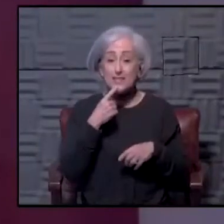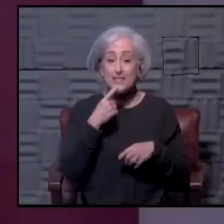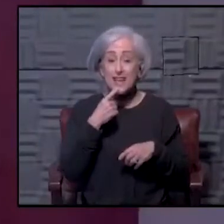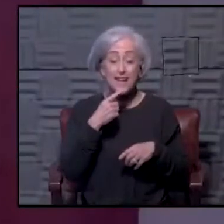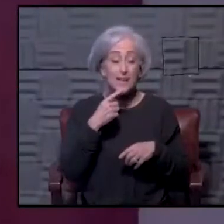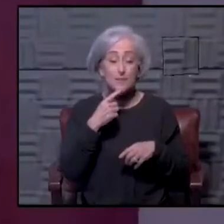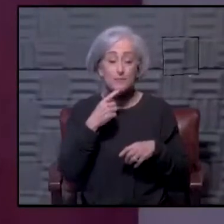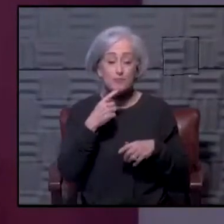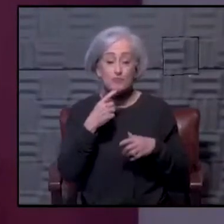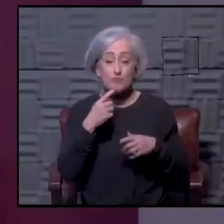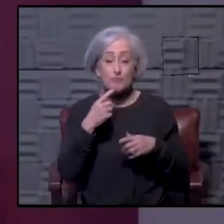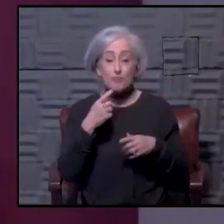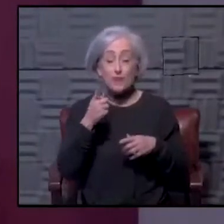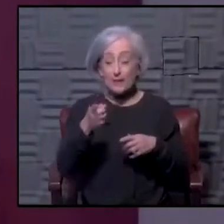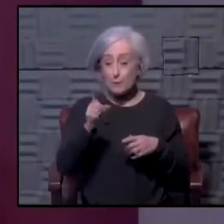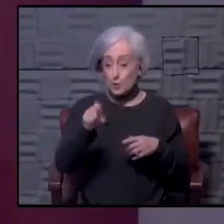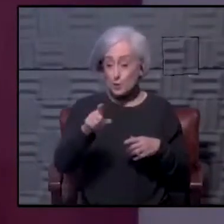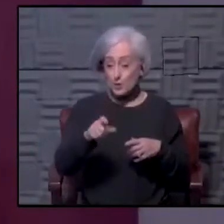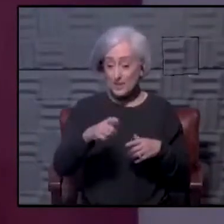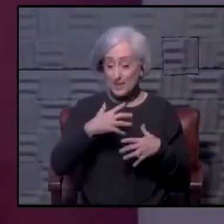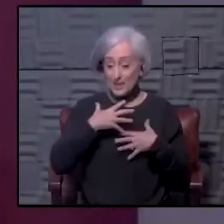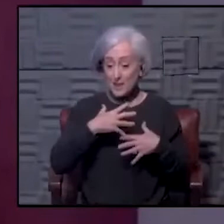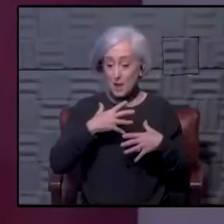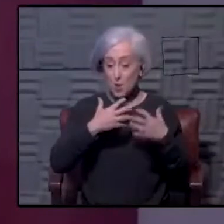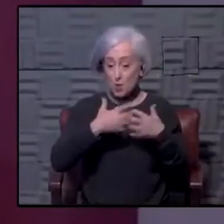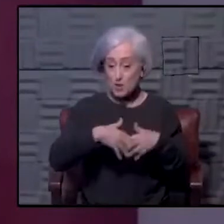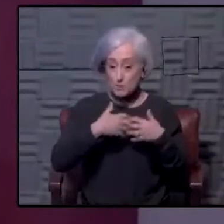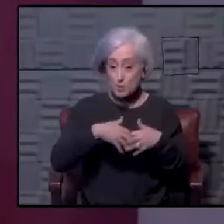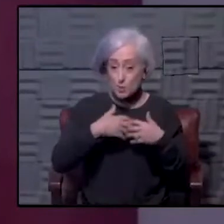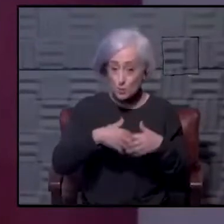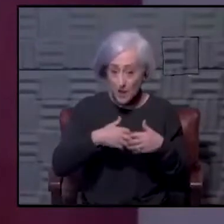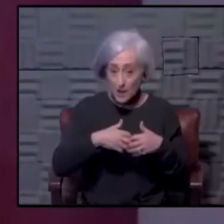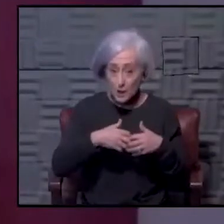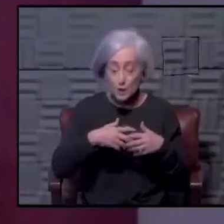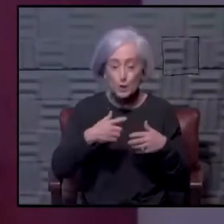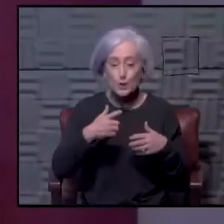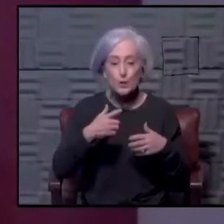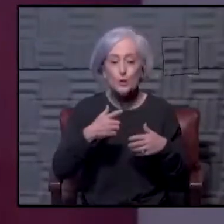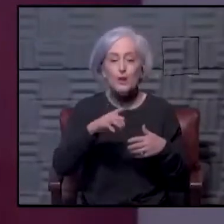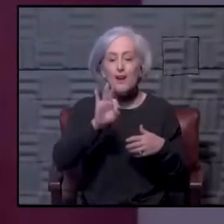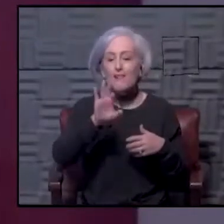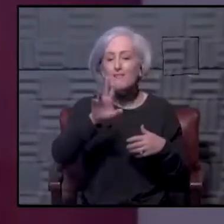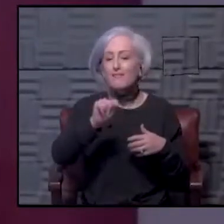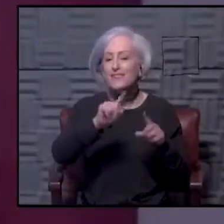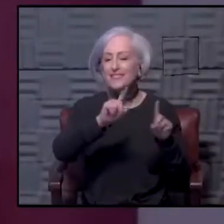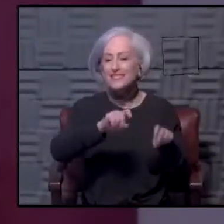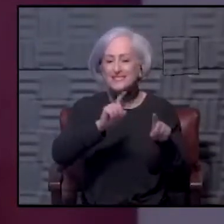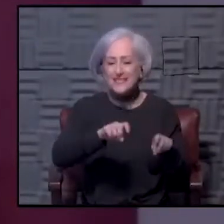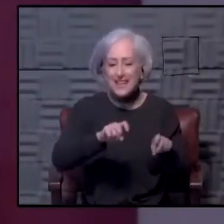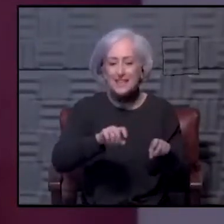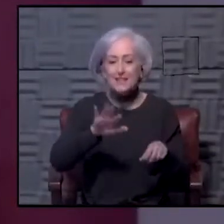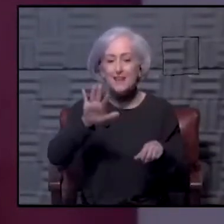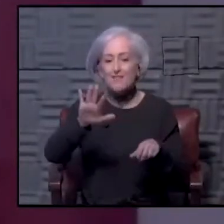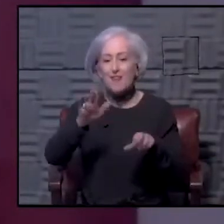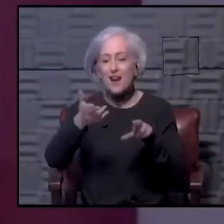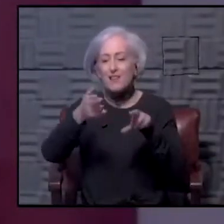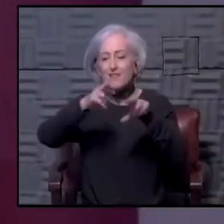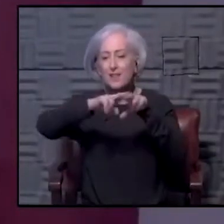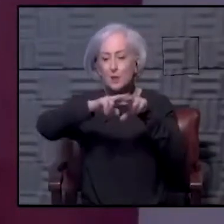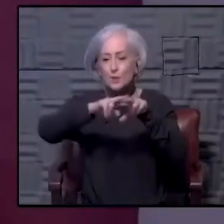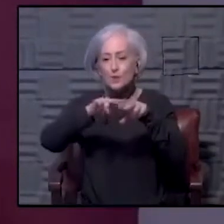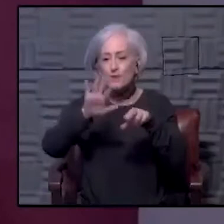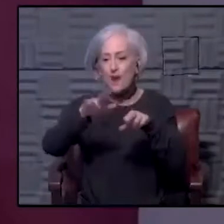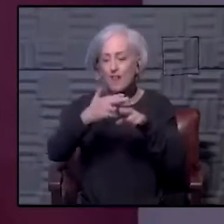you're not allowed to have a beard. If you, once you get your fit test, and even 5 pounds weight gain or weight loss can impact